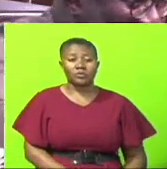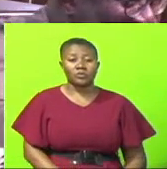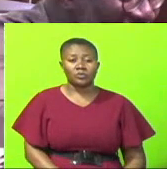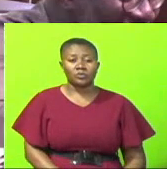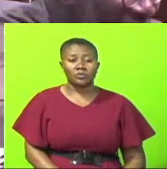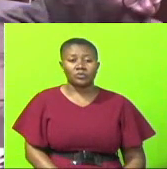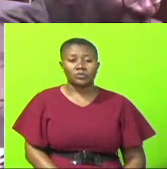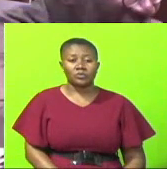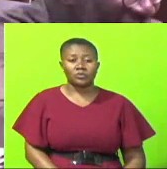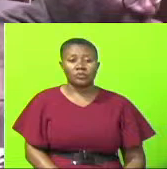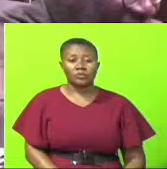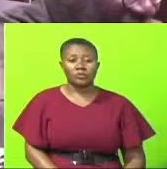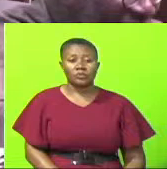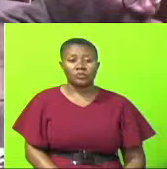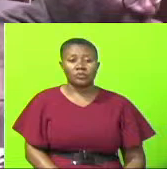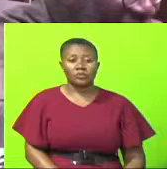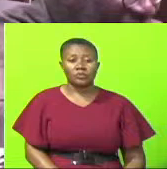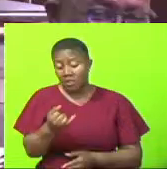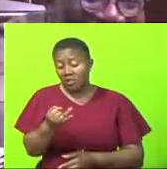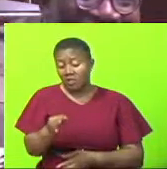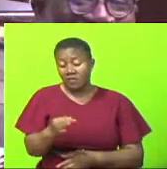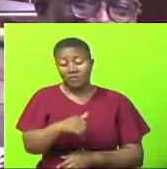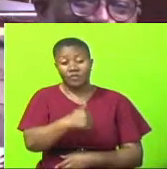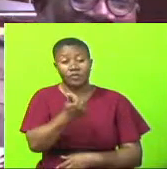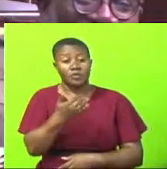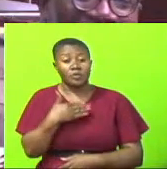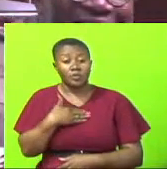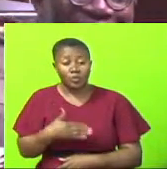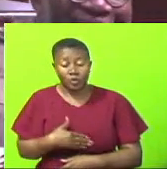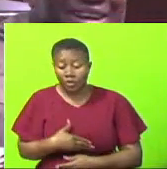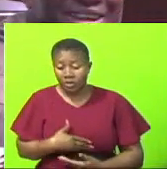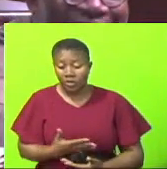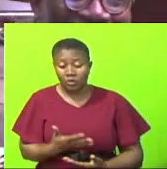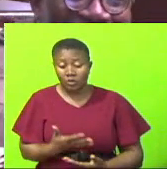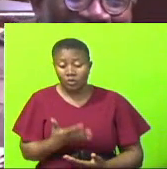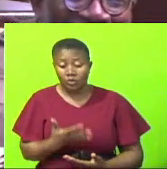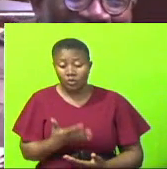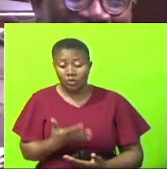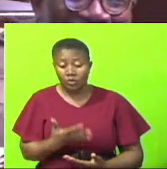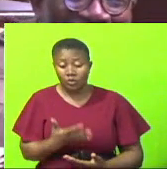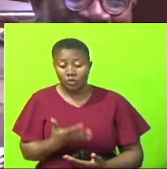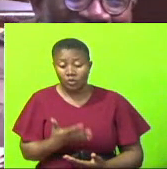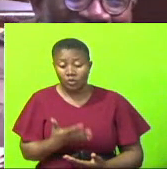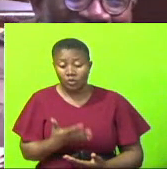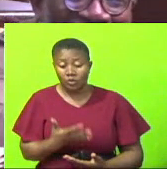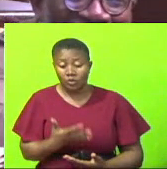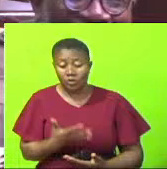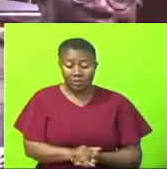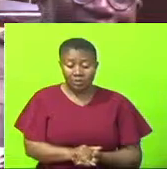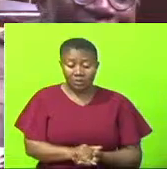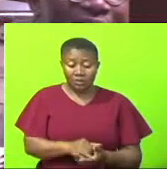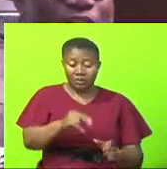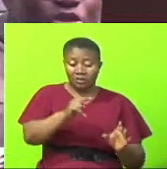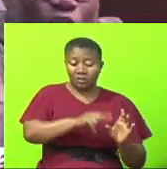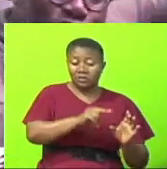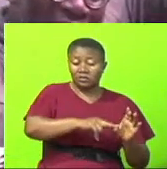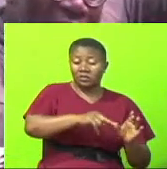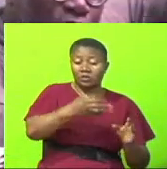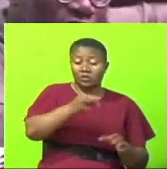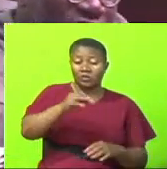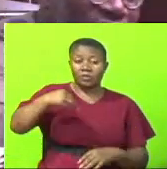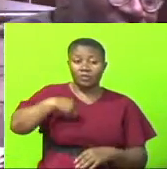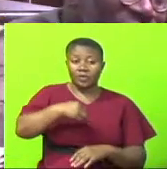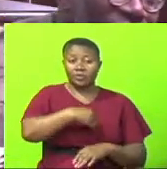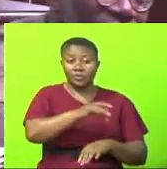Mr. Speaker, if anybody would want to say that the seat of a member is vacant, I think